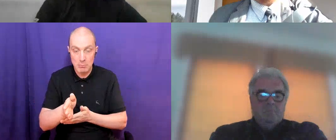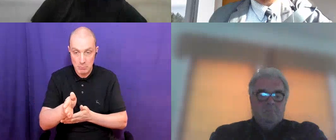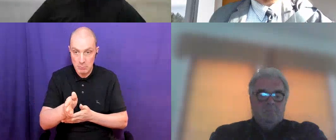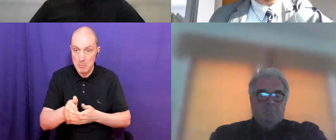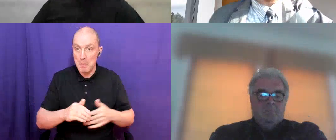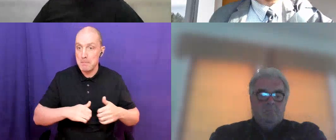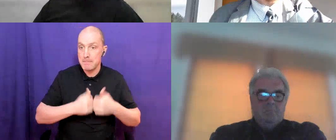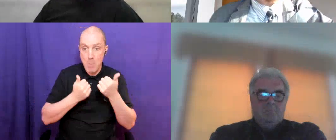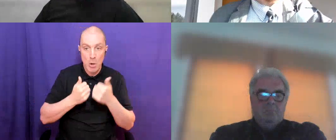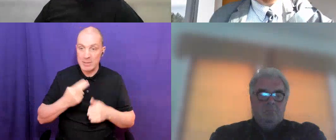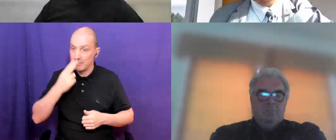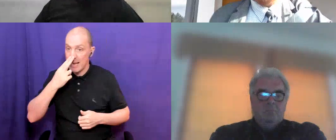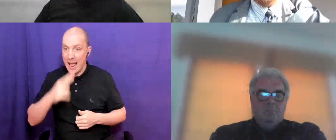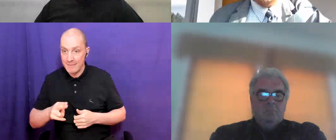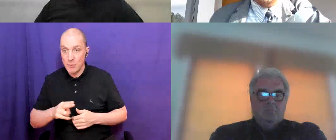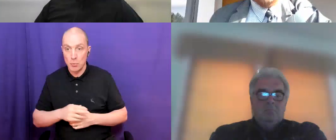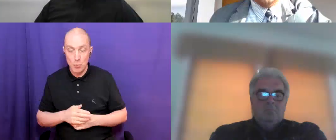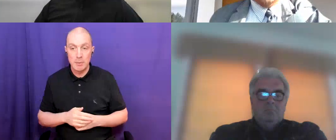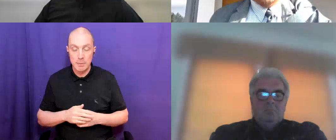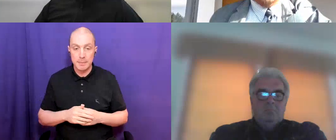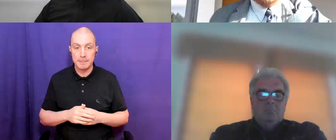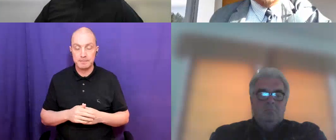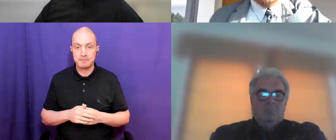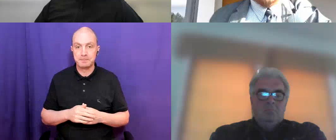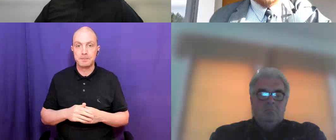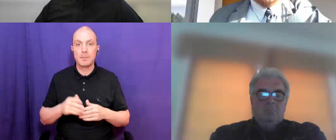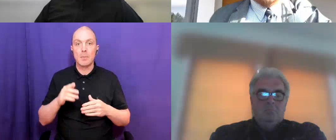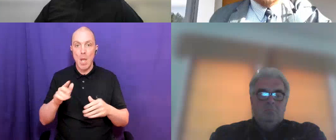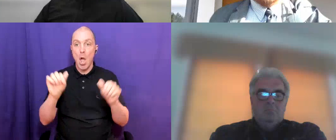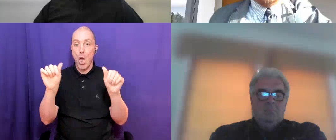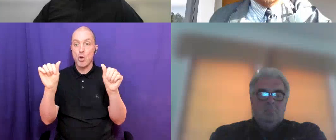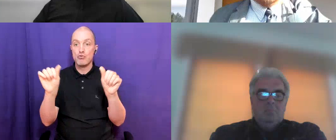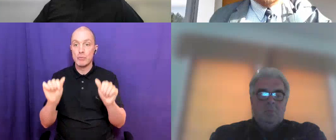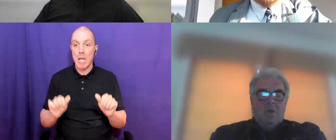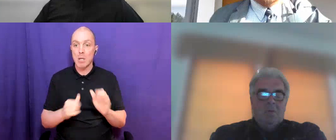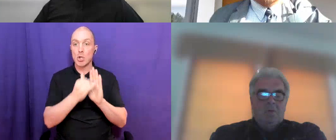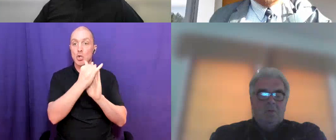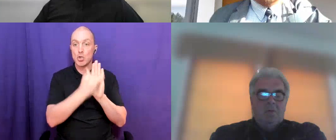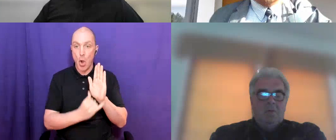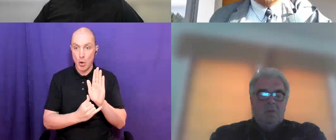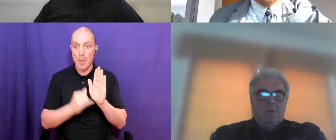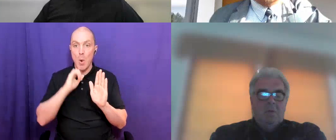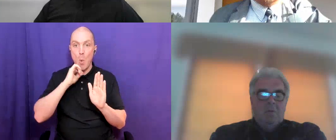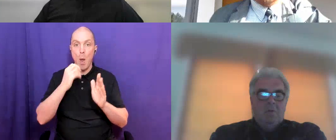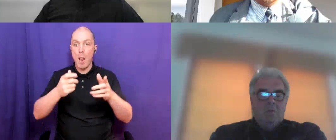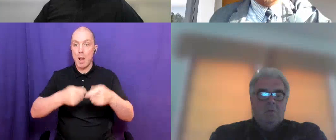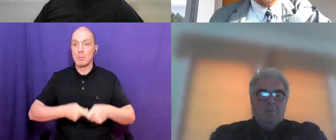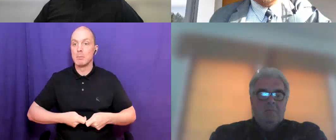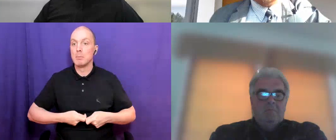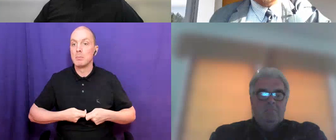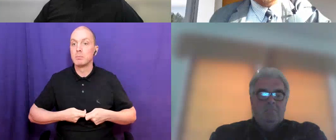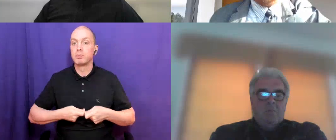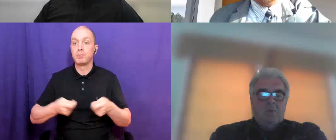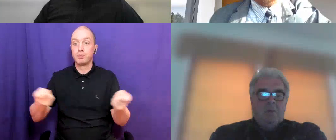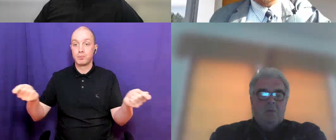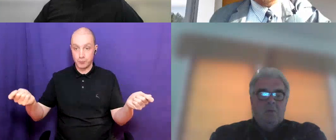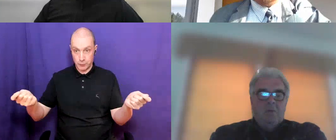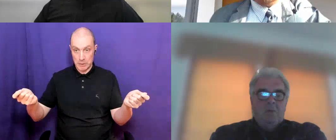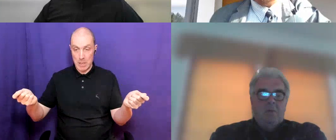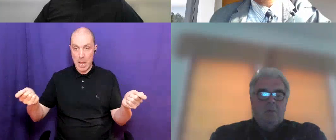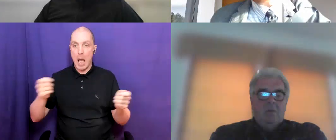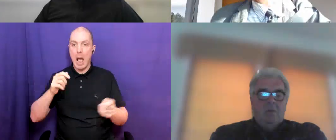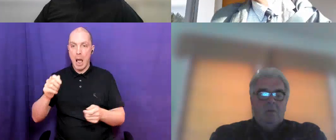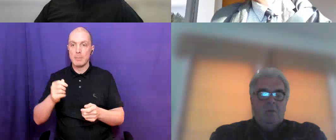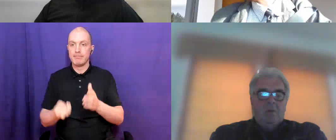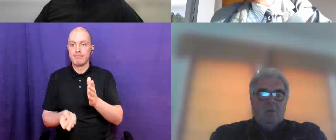the afternoon session. Copies of the results documents will be distributed to those in attendance and also published on the